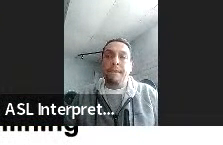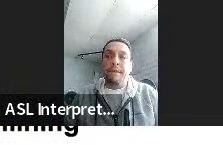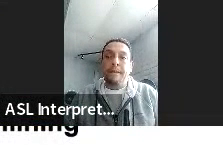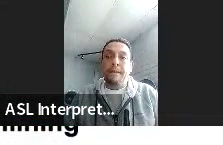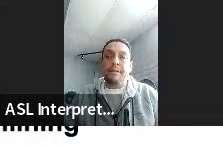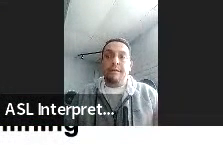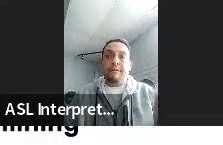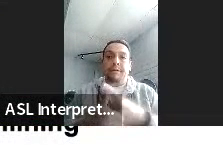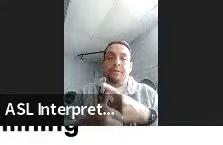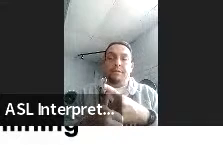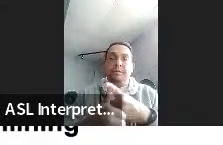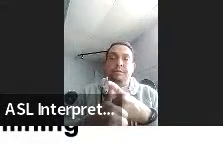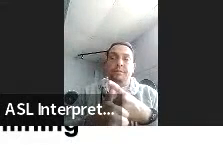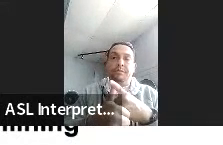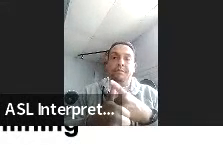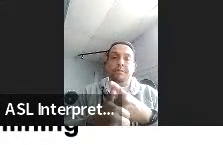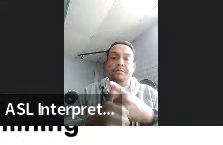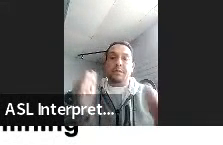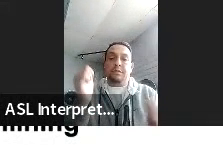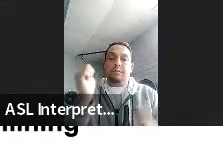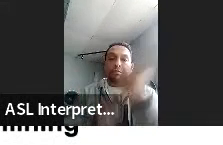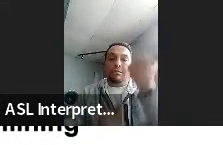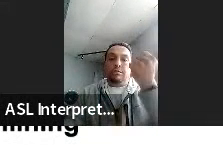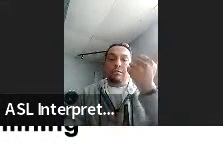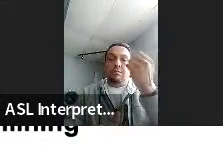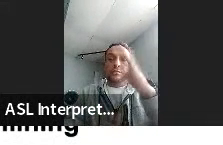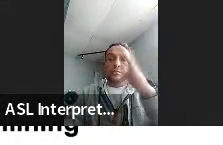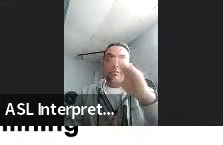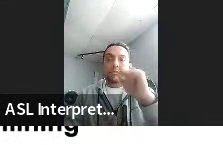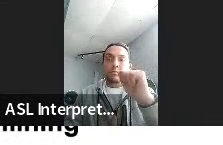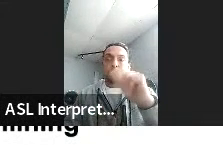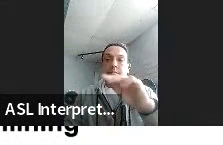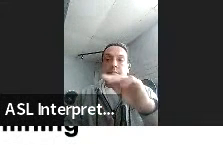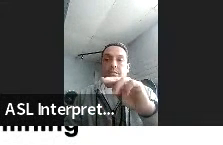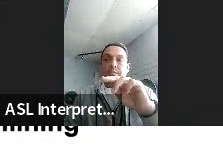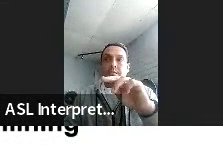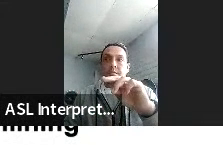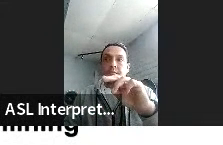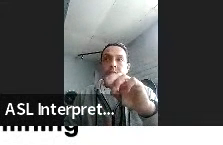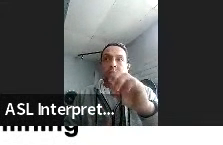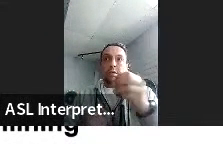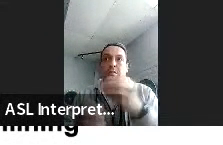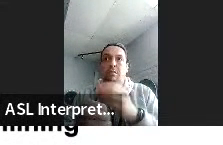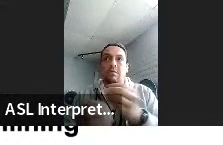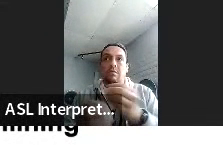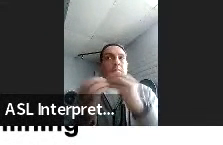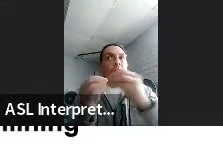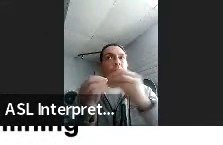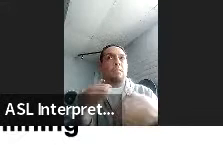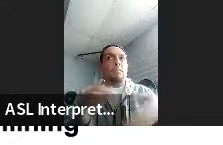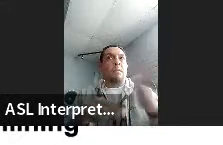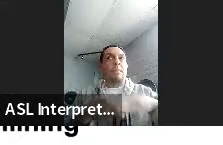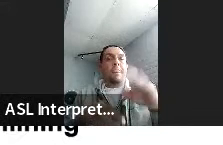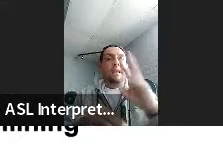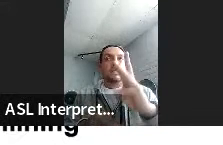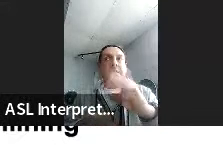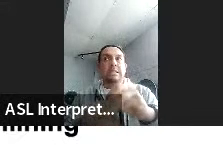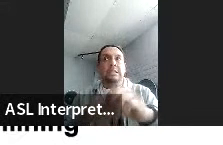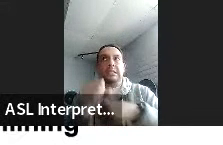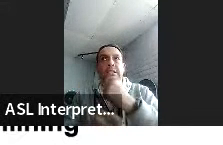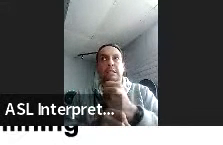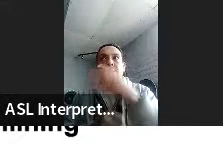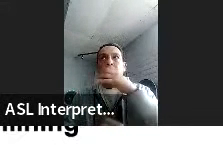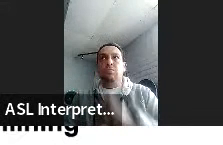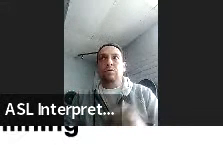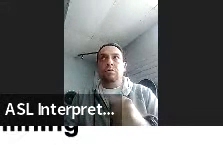First, in most cases, our use rules are more than 60 years old and have not been updated to reflect changes in